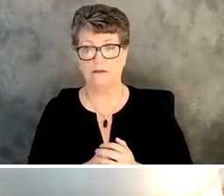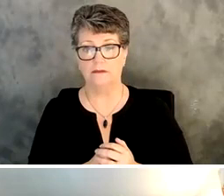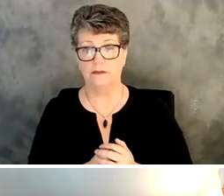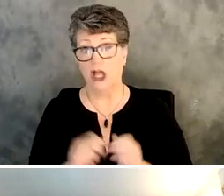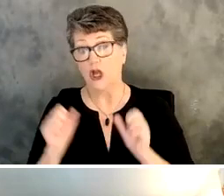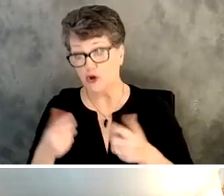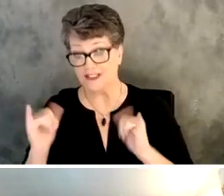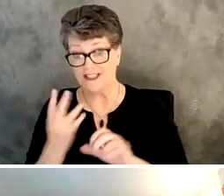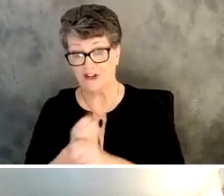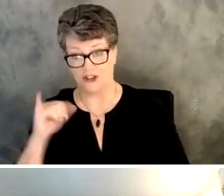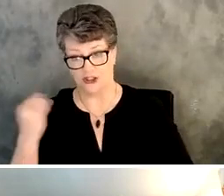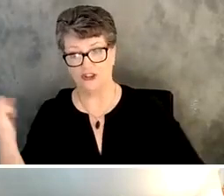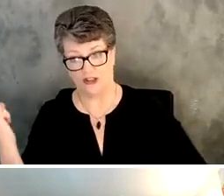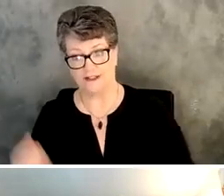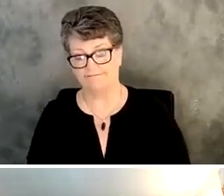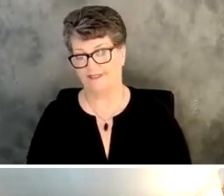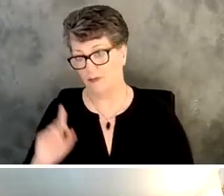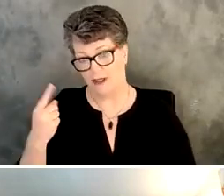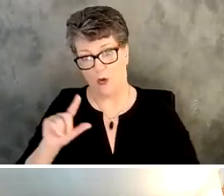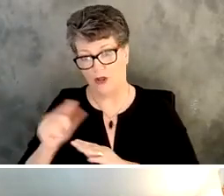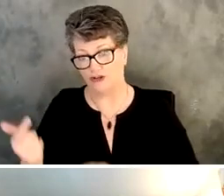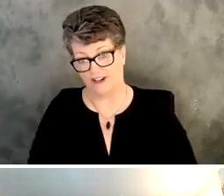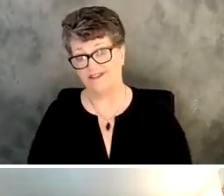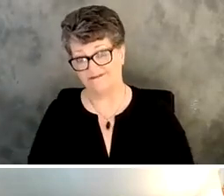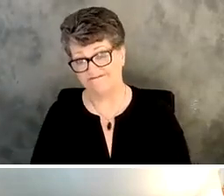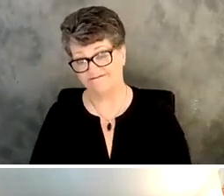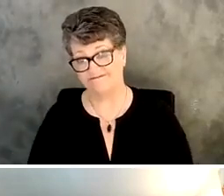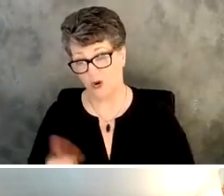You could still get Johnson & Johnson. That would be your only alternative at this point.